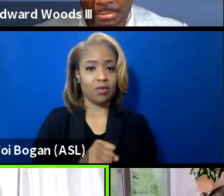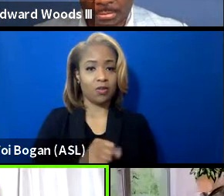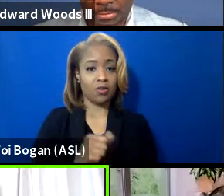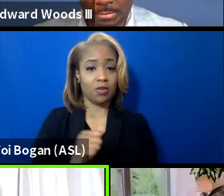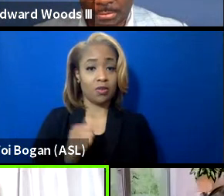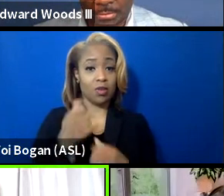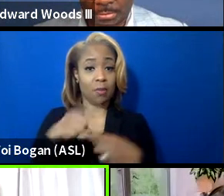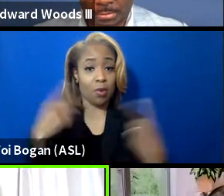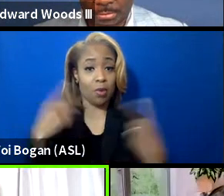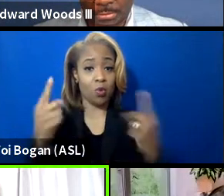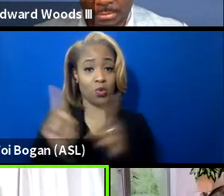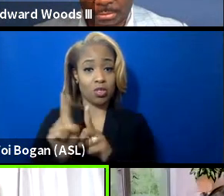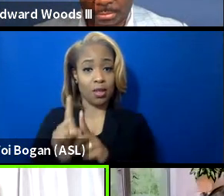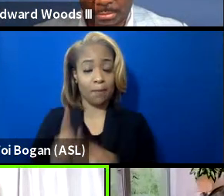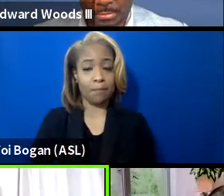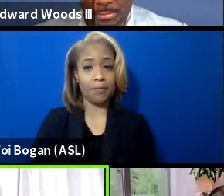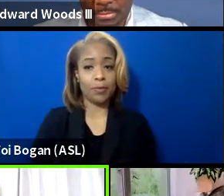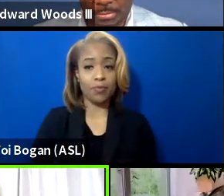same sign.